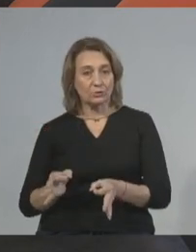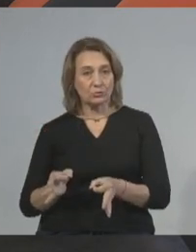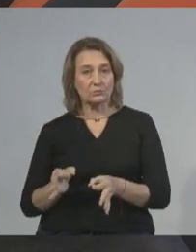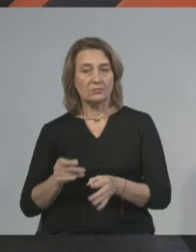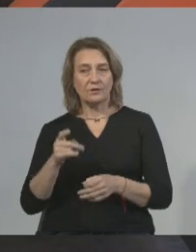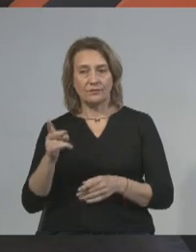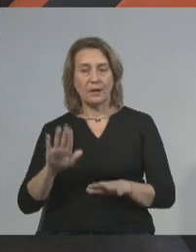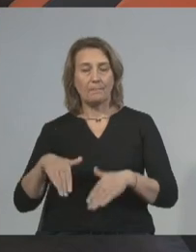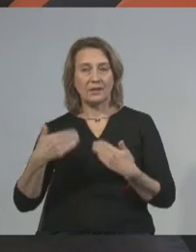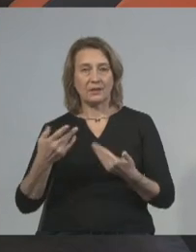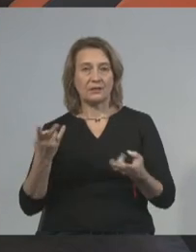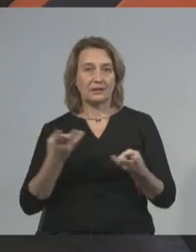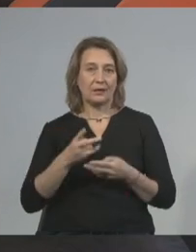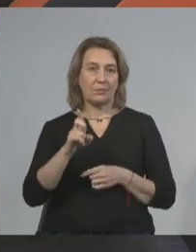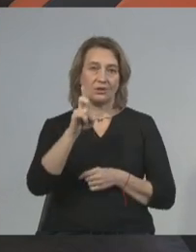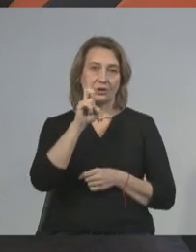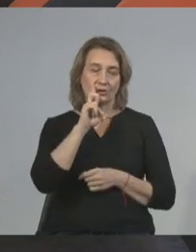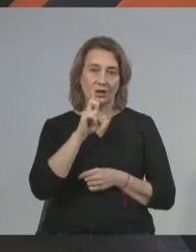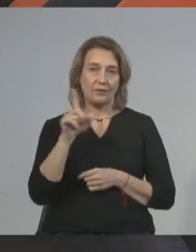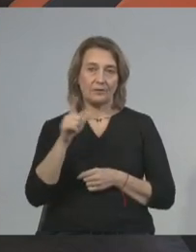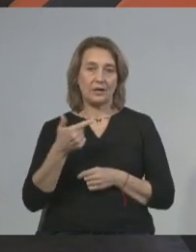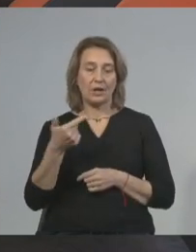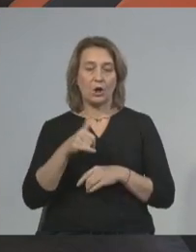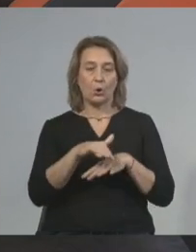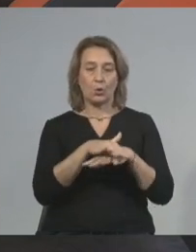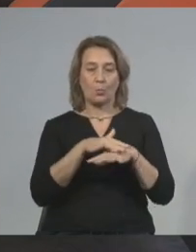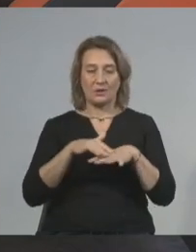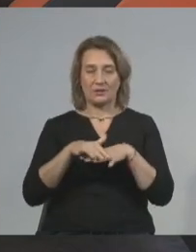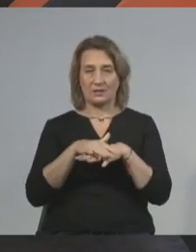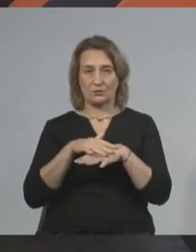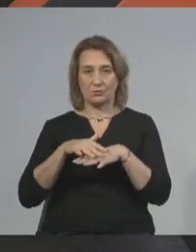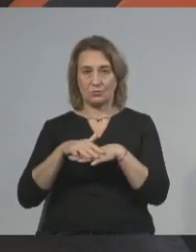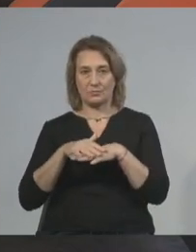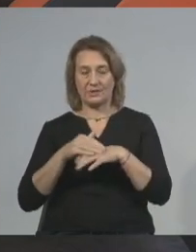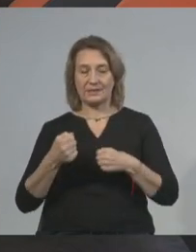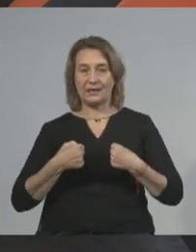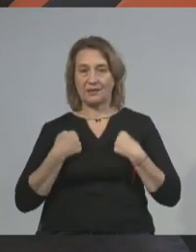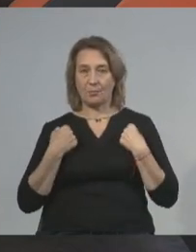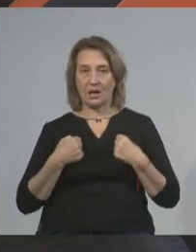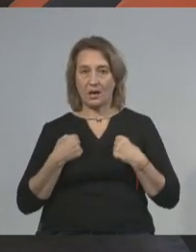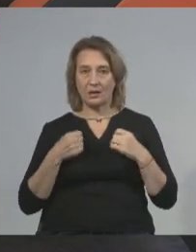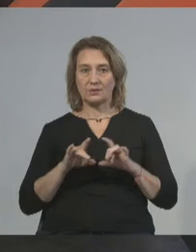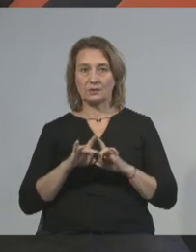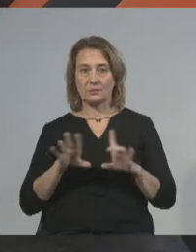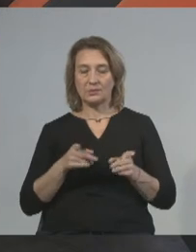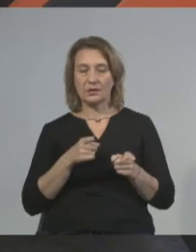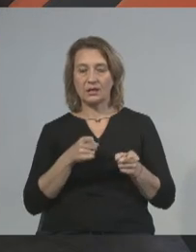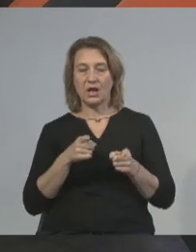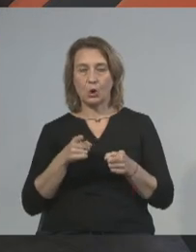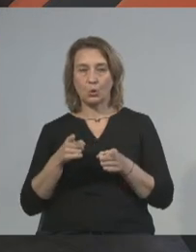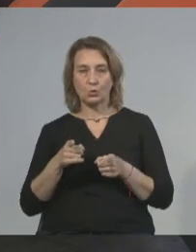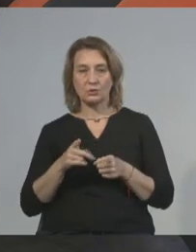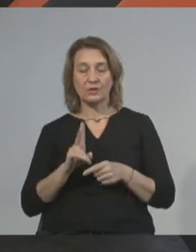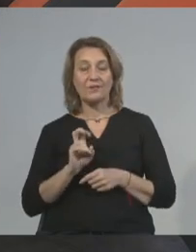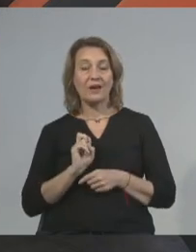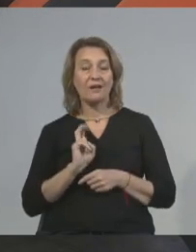difficult to spread truthful information